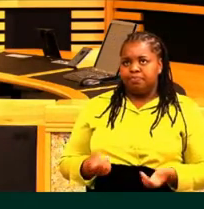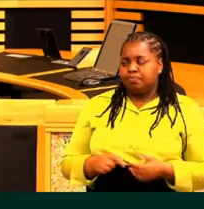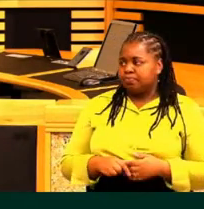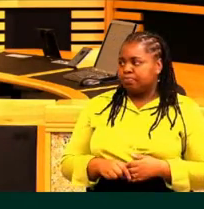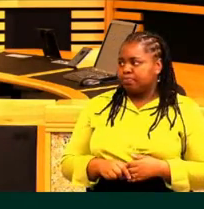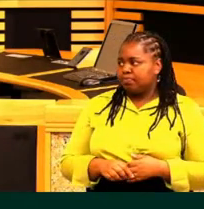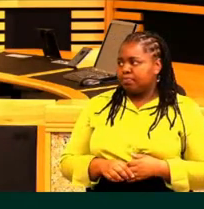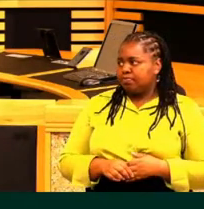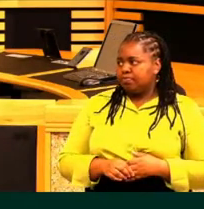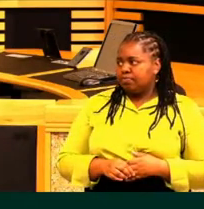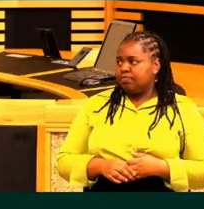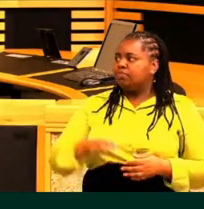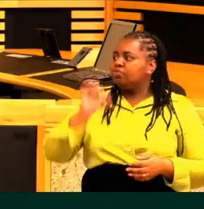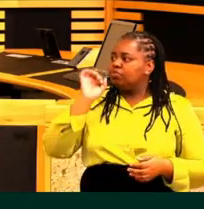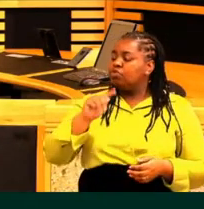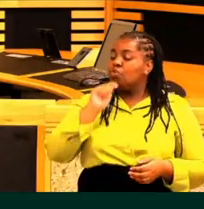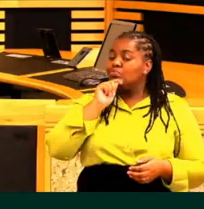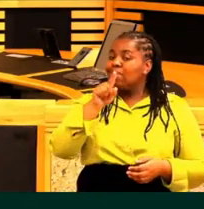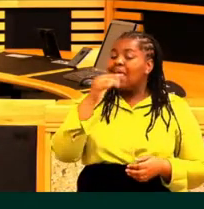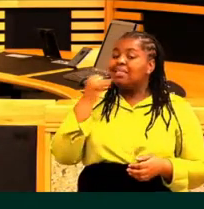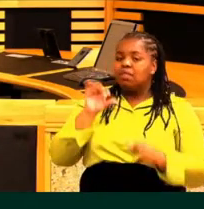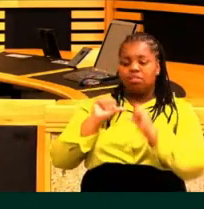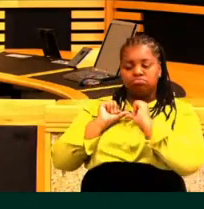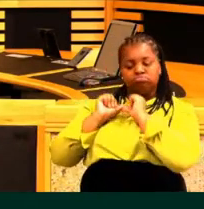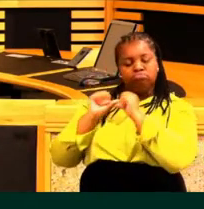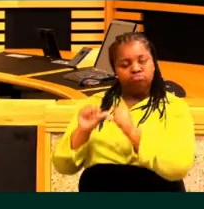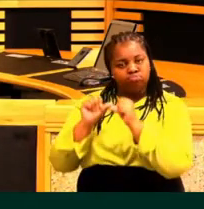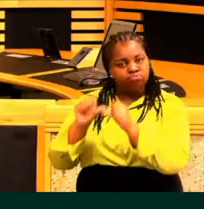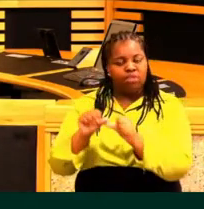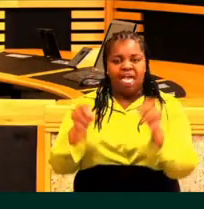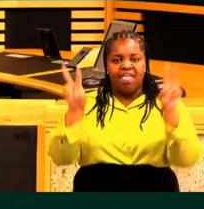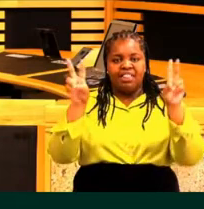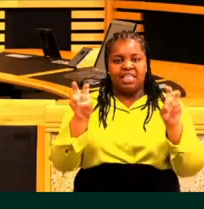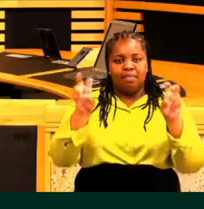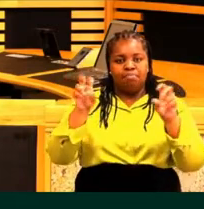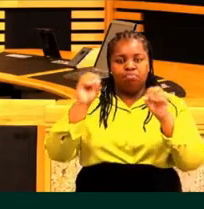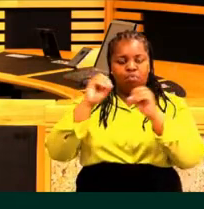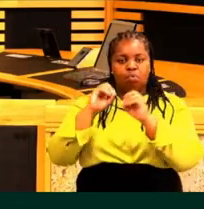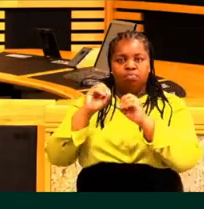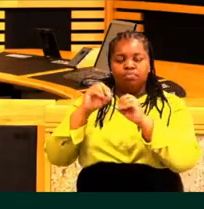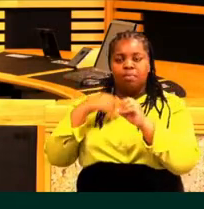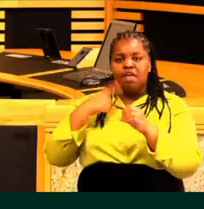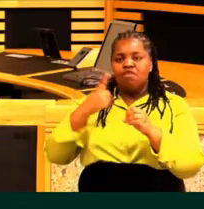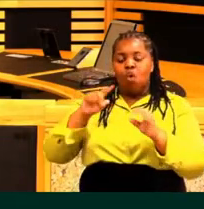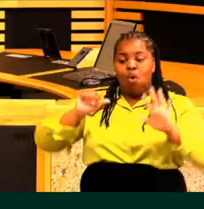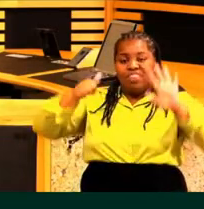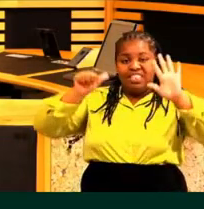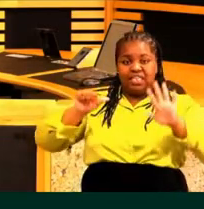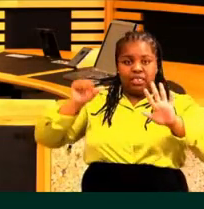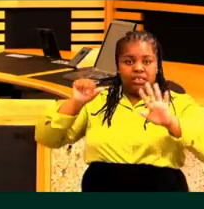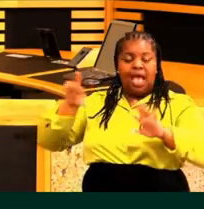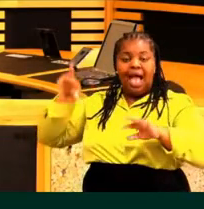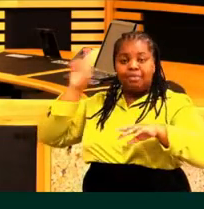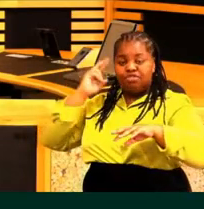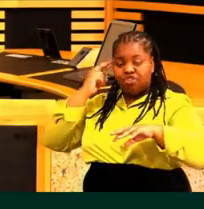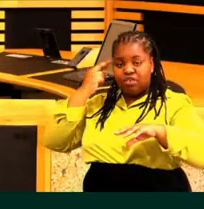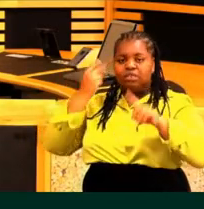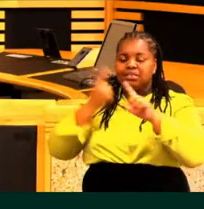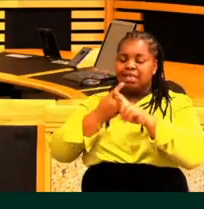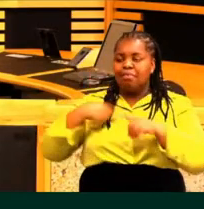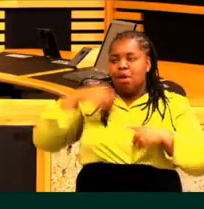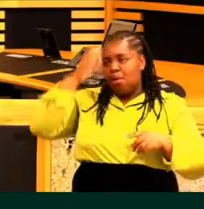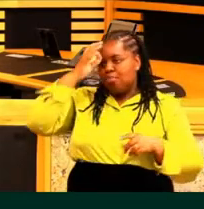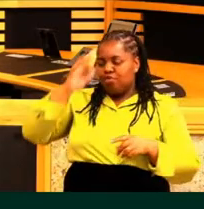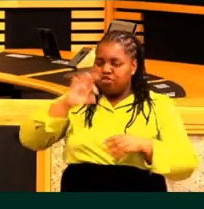it is consistent in the theme with the with the overall vision of the sixth Administration as well as the profile